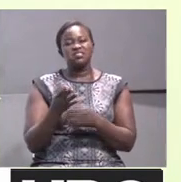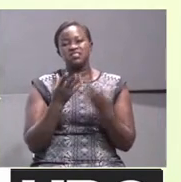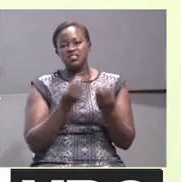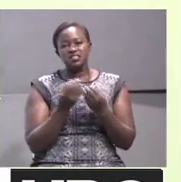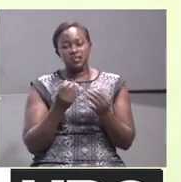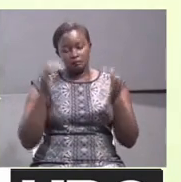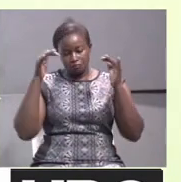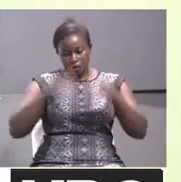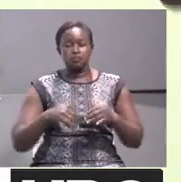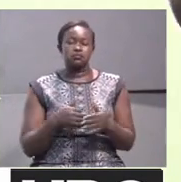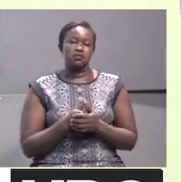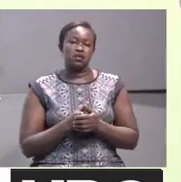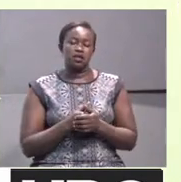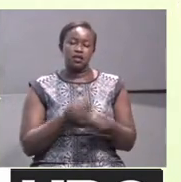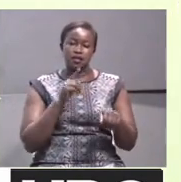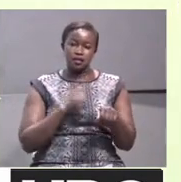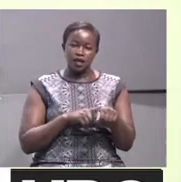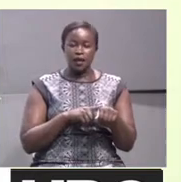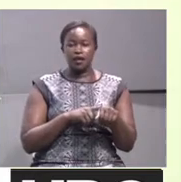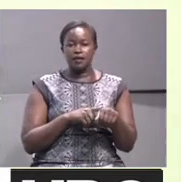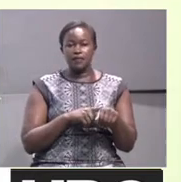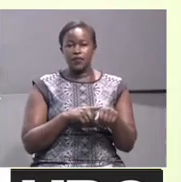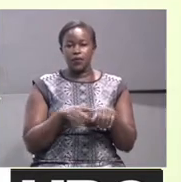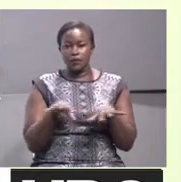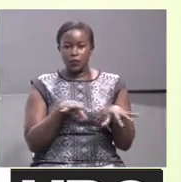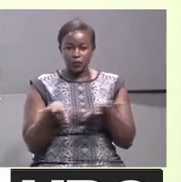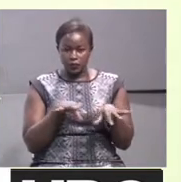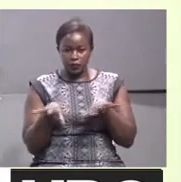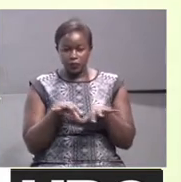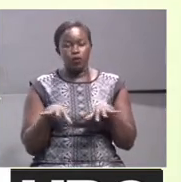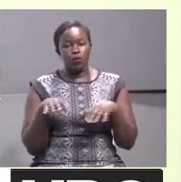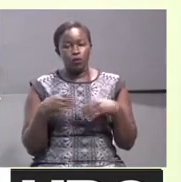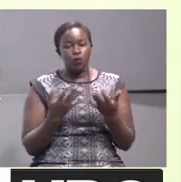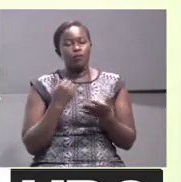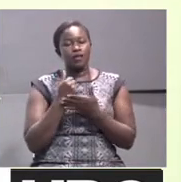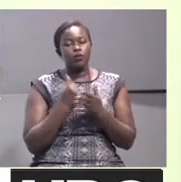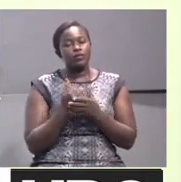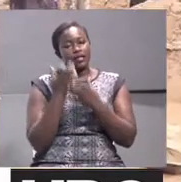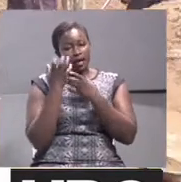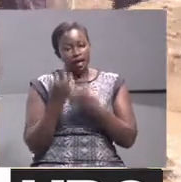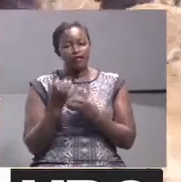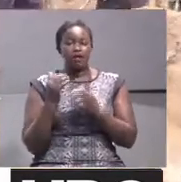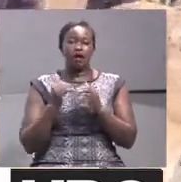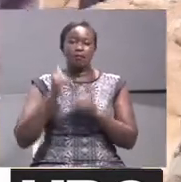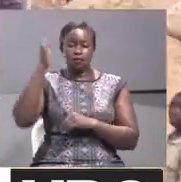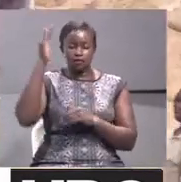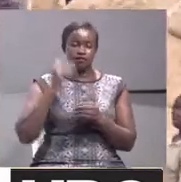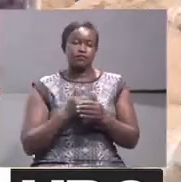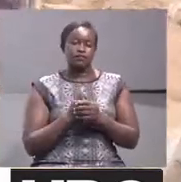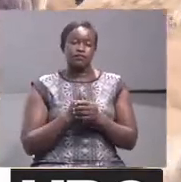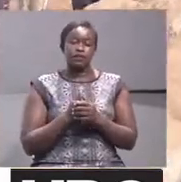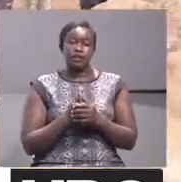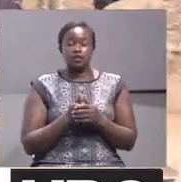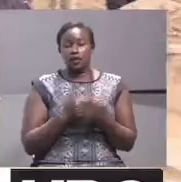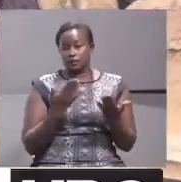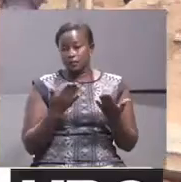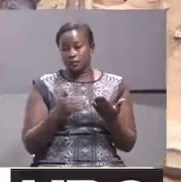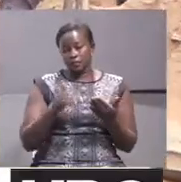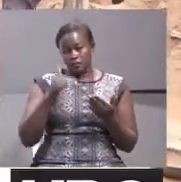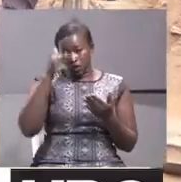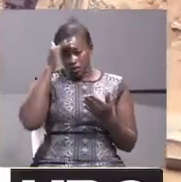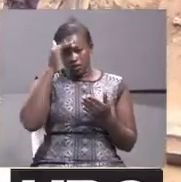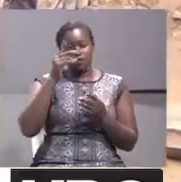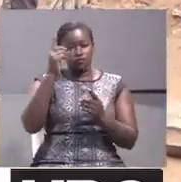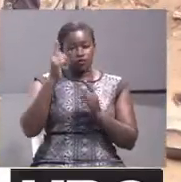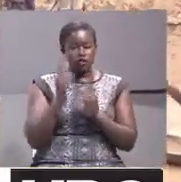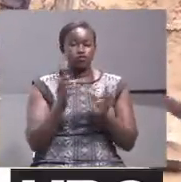vibration or from weights above. Police Minerals Protection Unit is instructed to